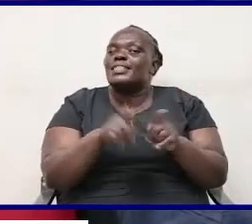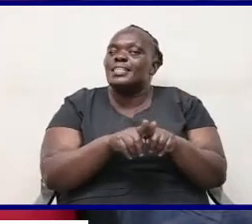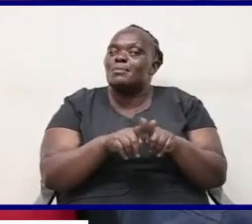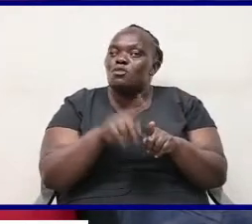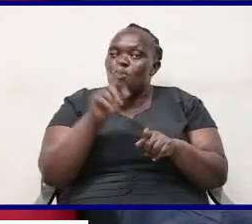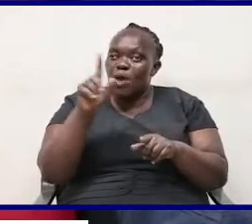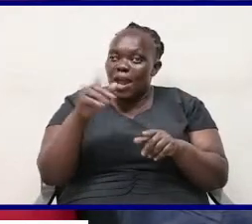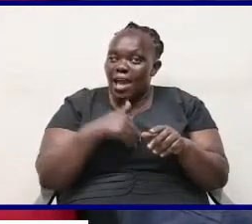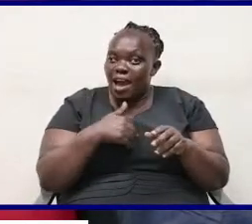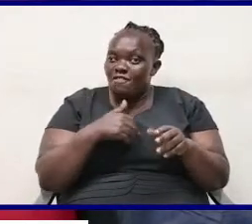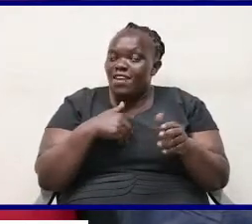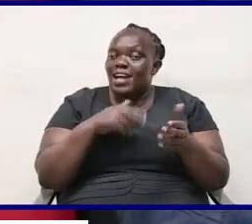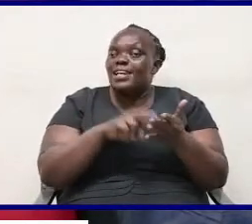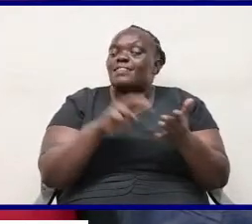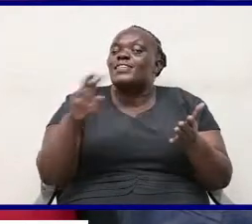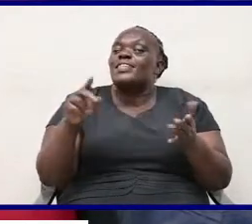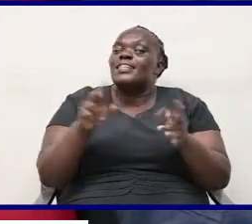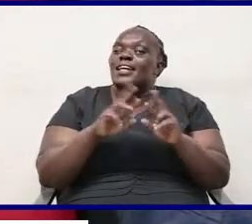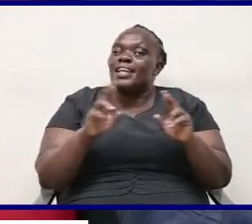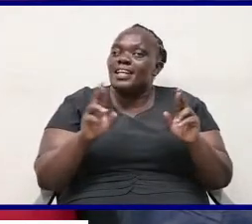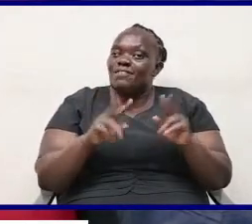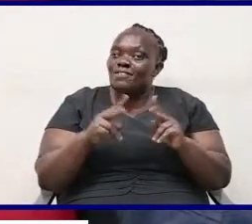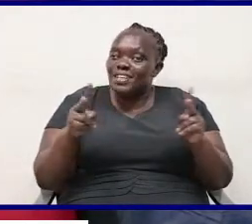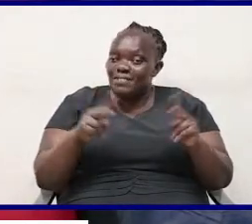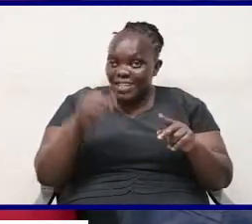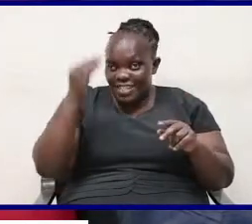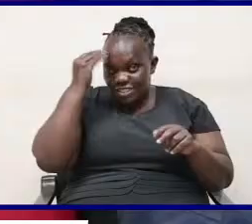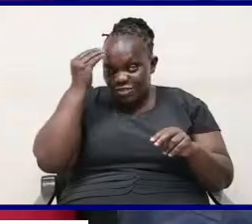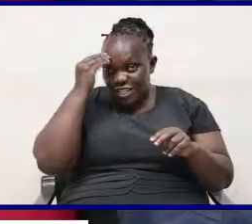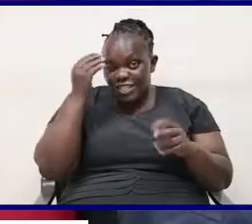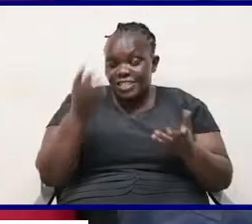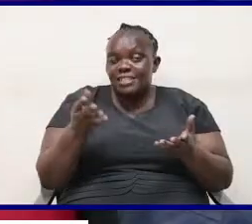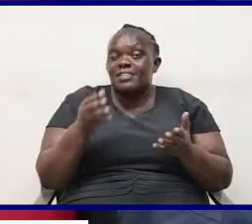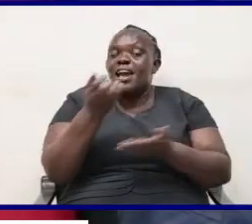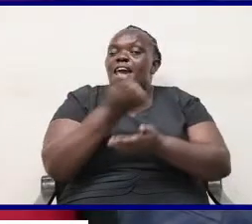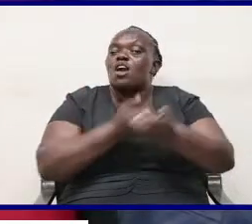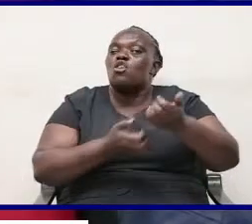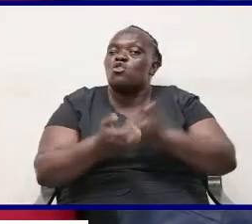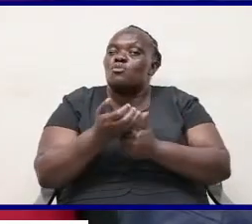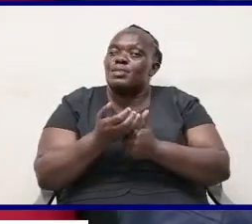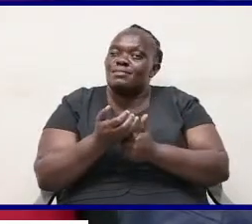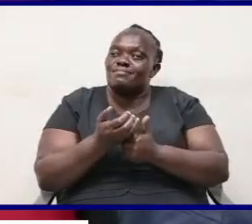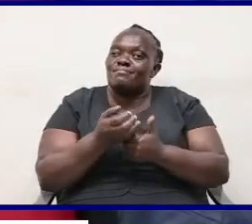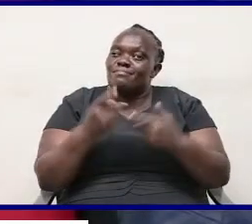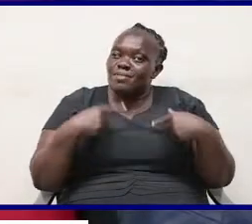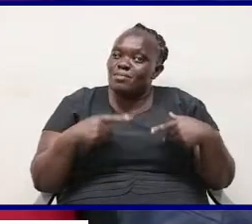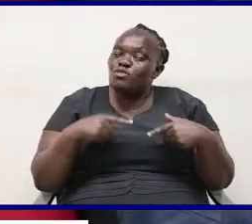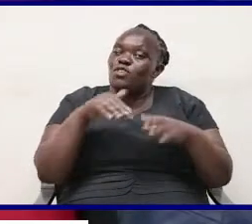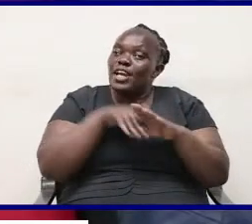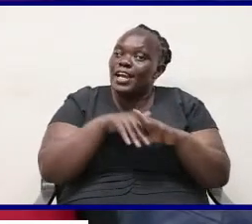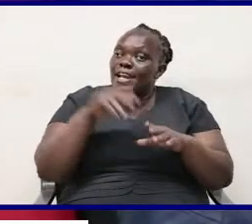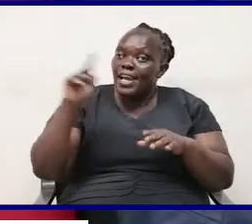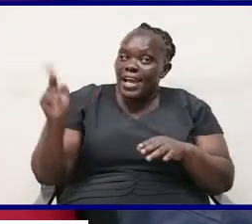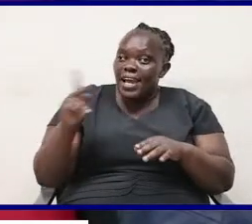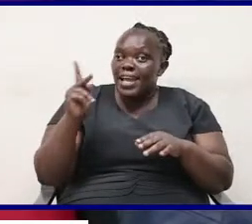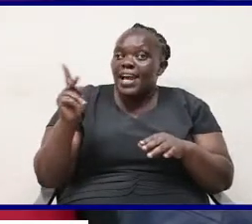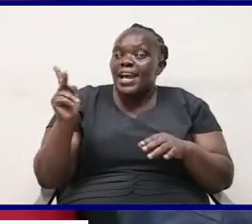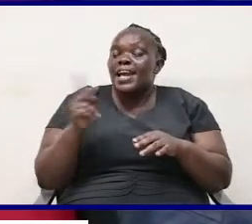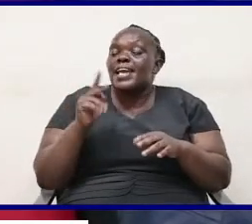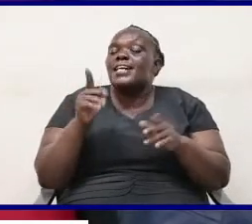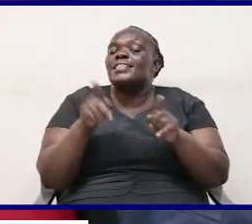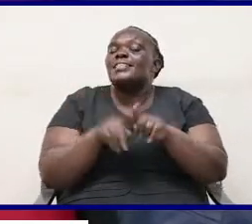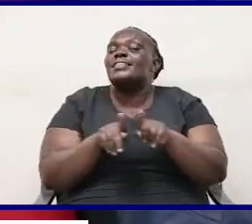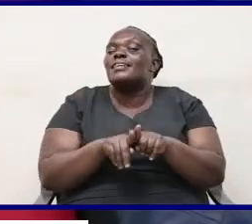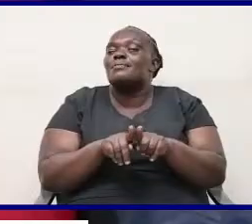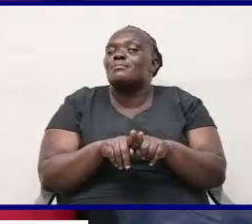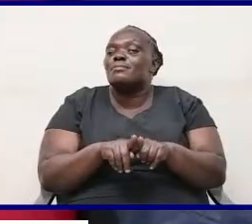One, we have an advantage. We are a very educated economy. People in Kenya, Kenyans are